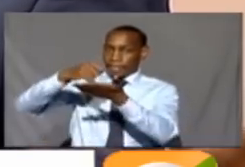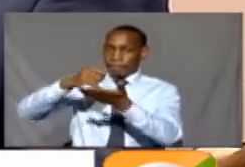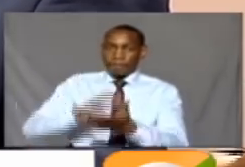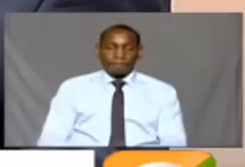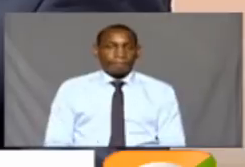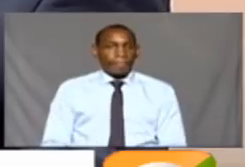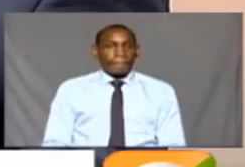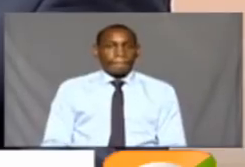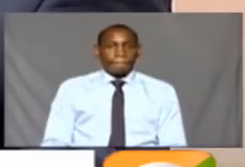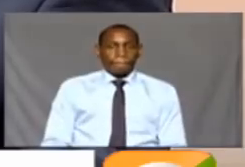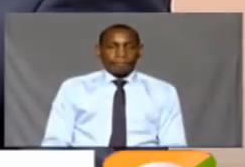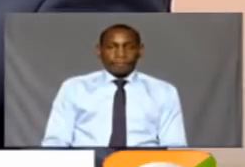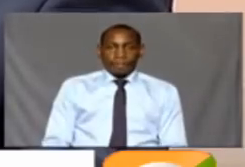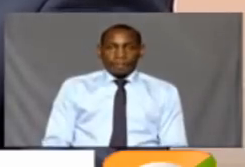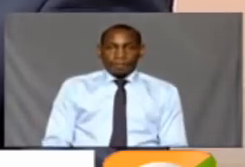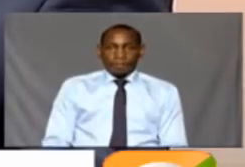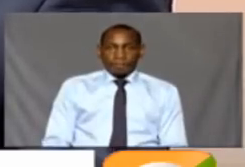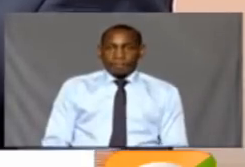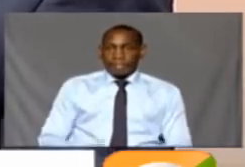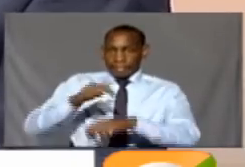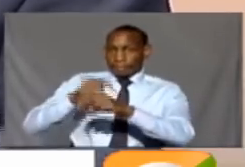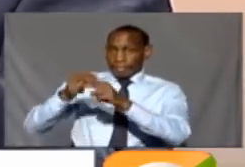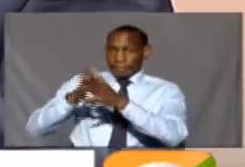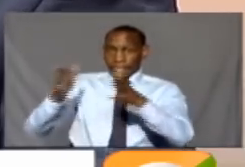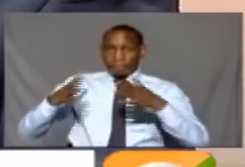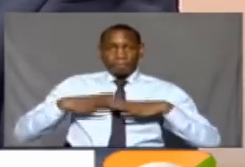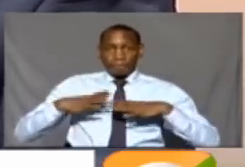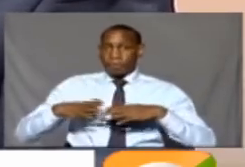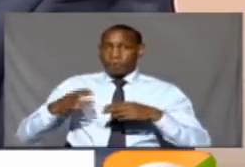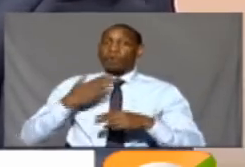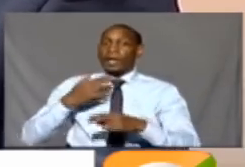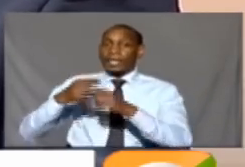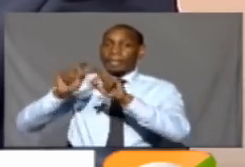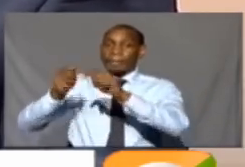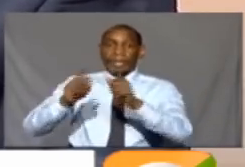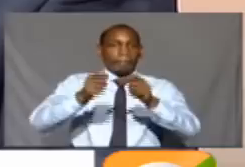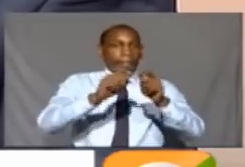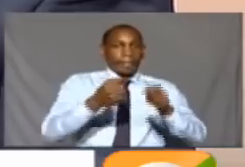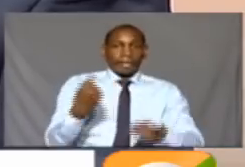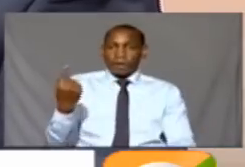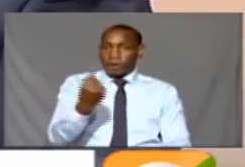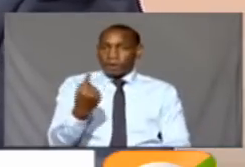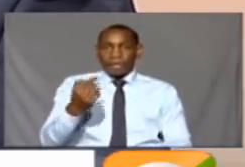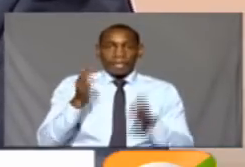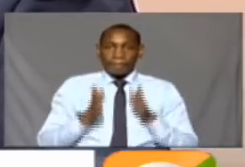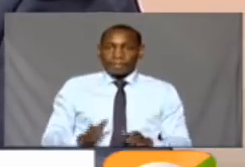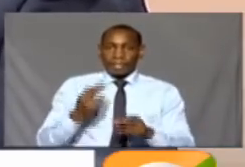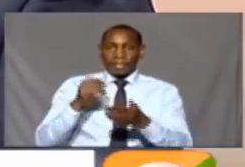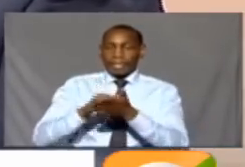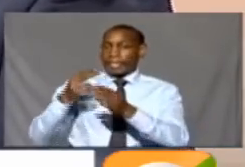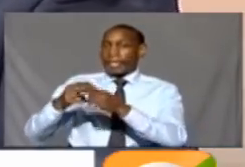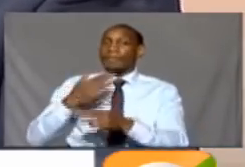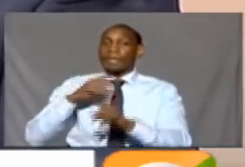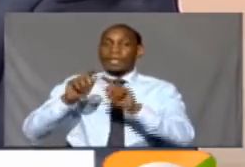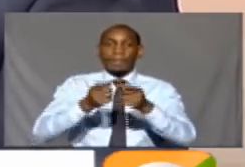people. When you are enigmatic, some people just drag your name in everything. And I'm not the only one whose name is dragged into